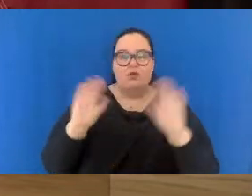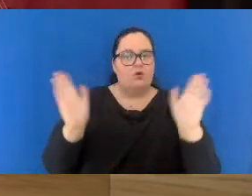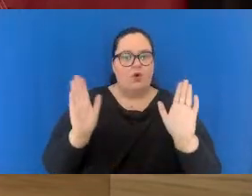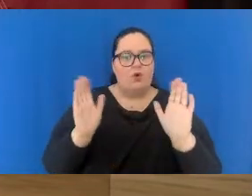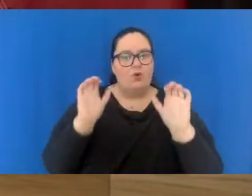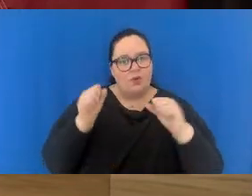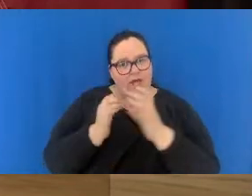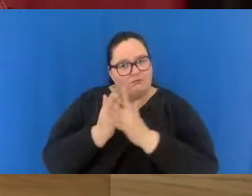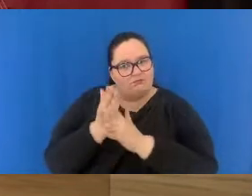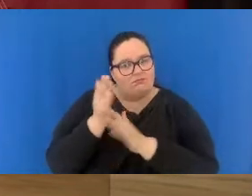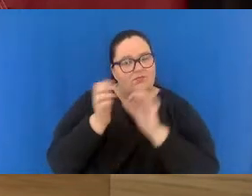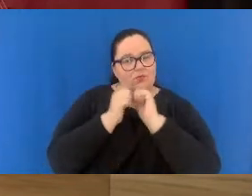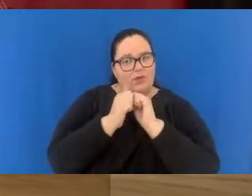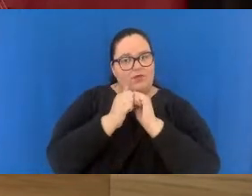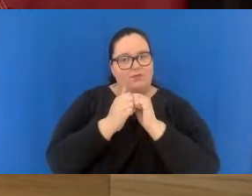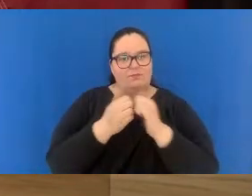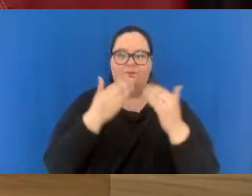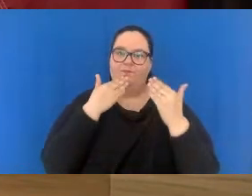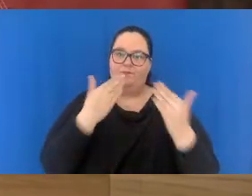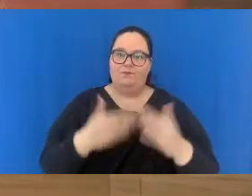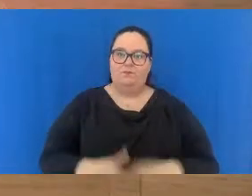much.